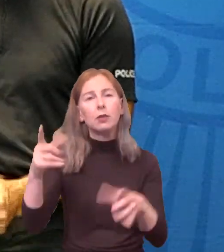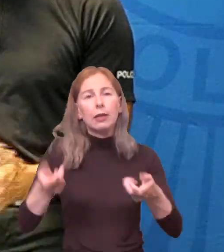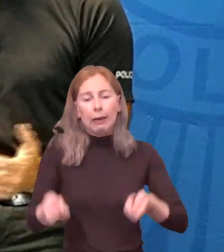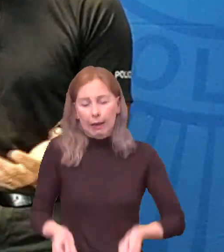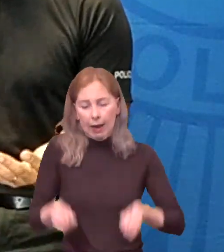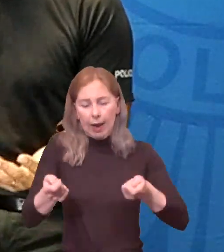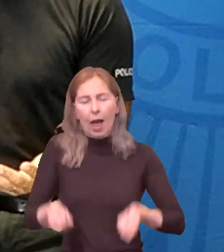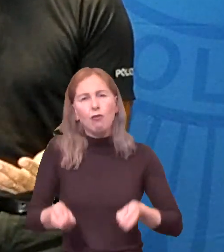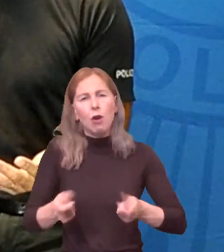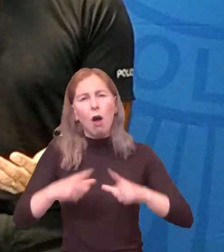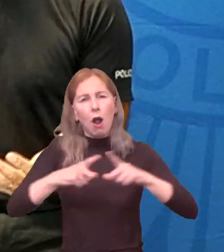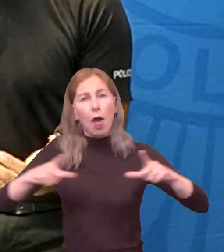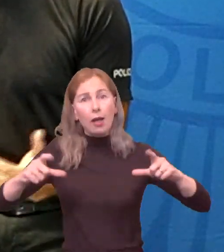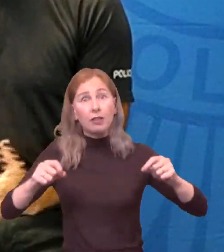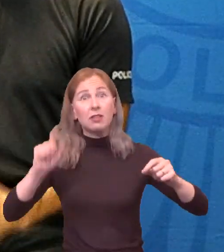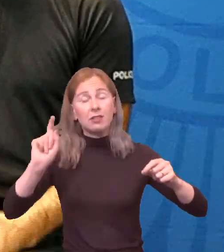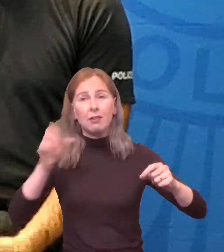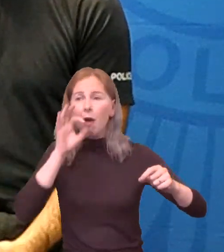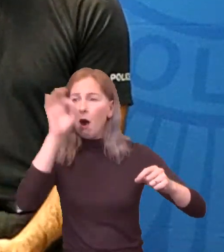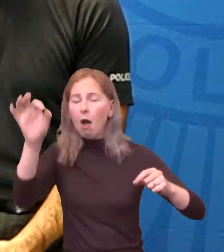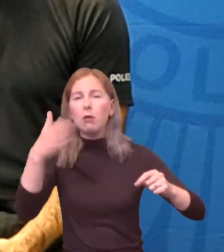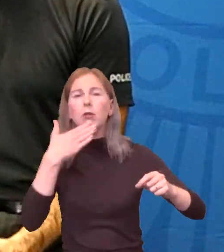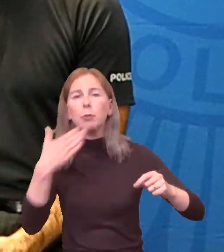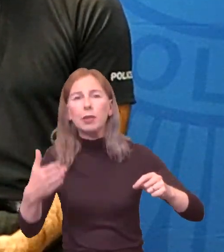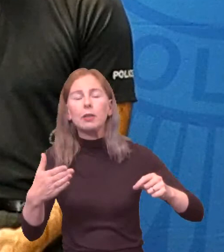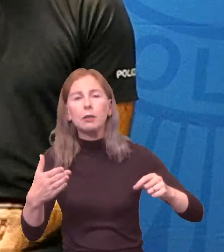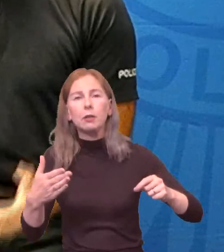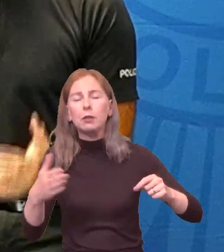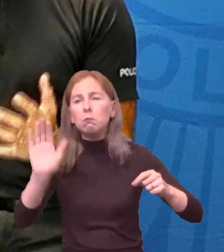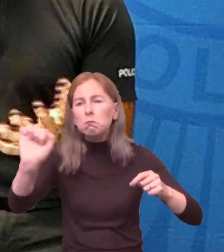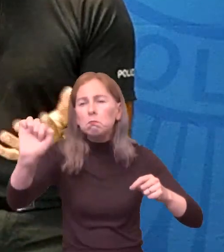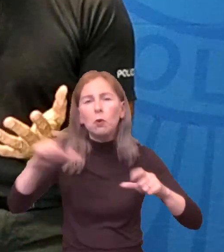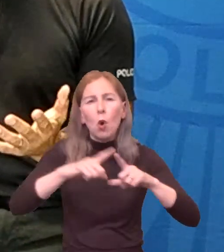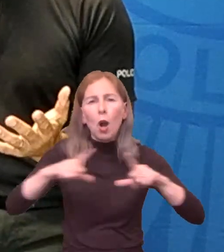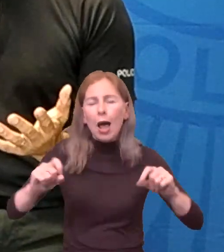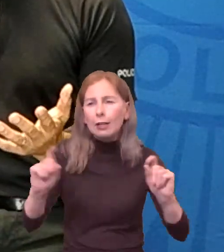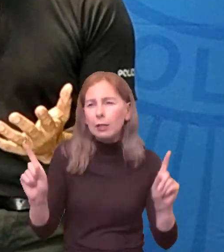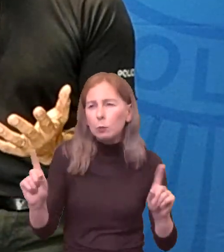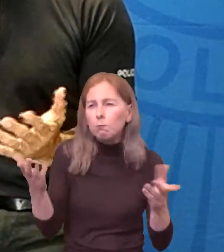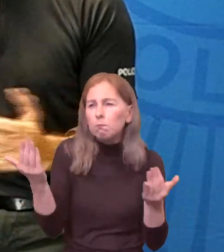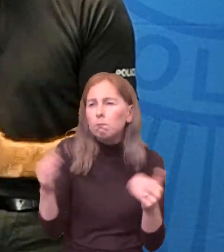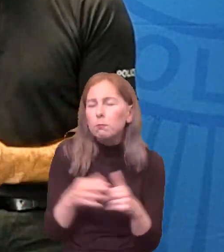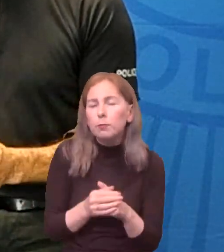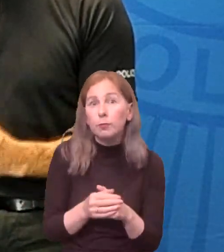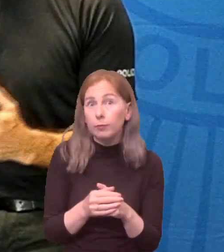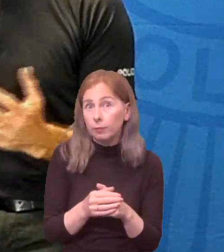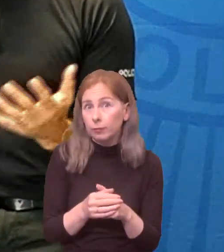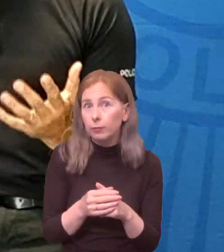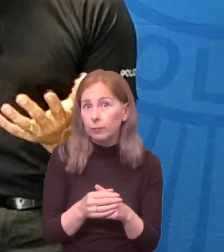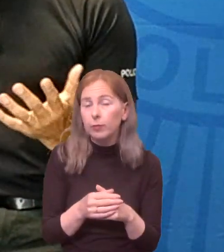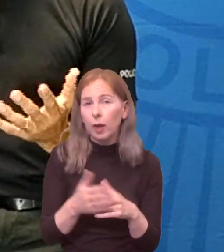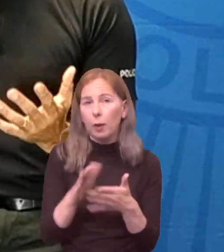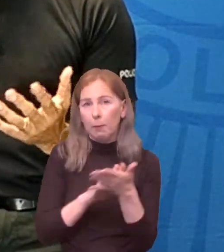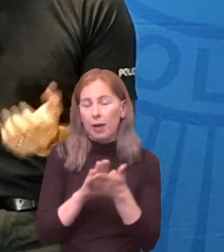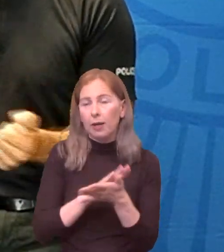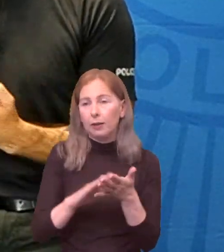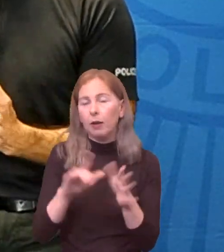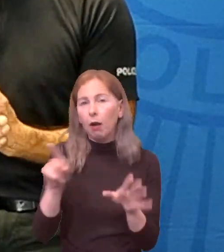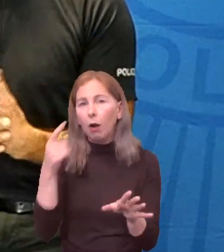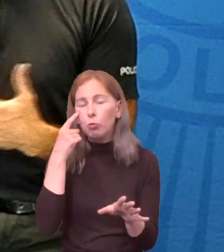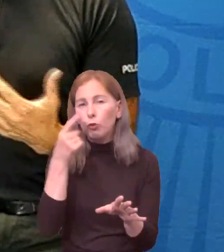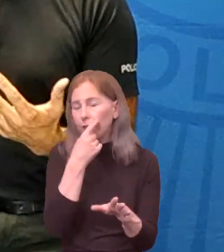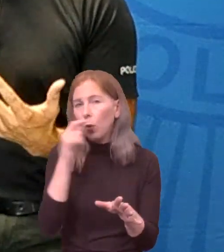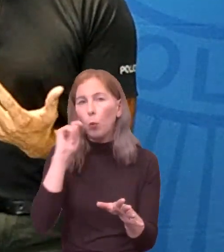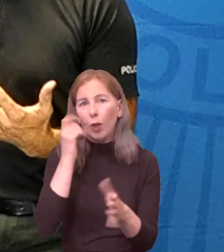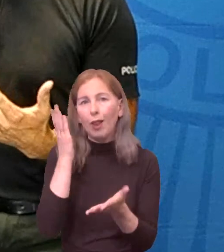So a bit of help will be really appreciated. It's a joint agency approach. For those that suffered, what